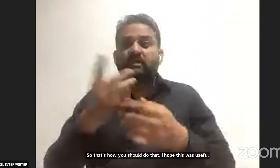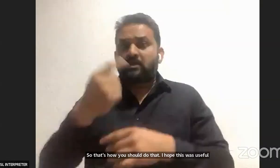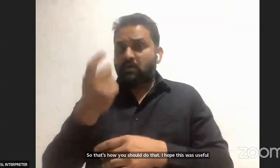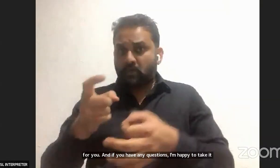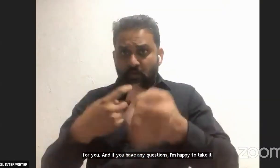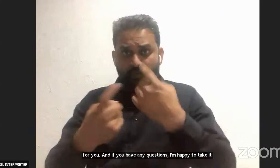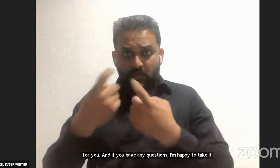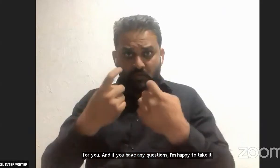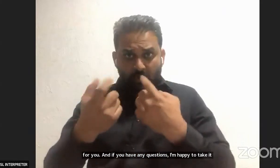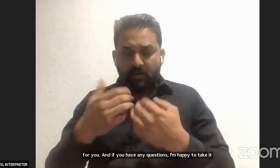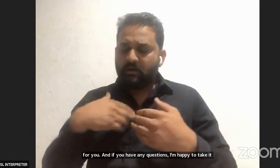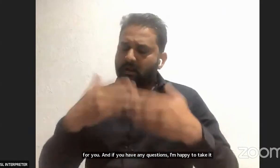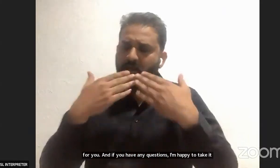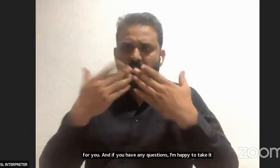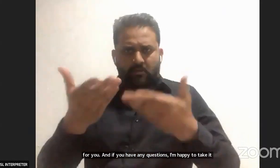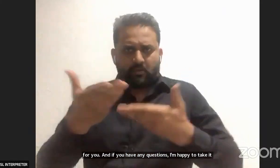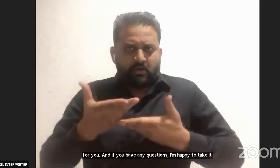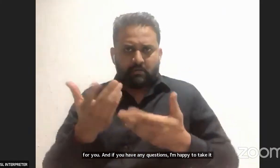it.